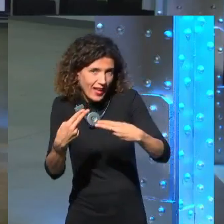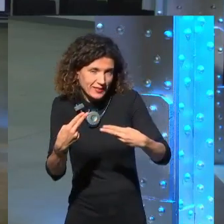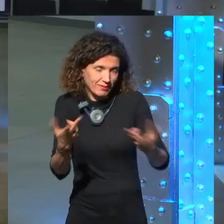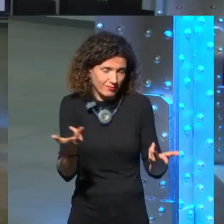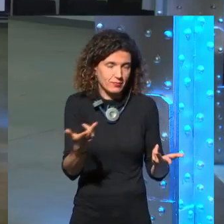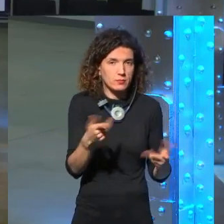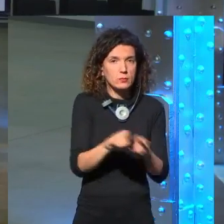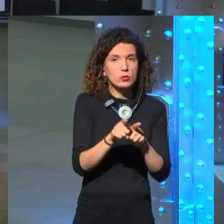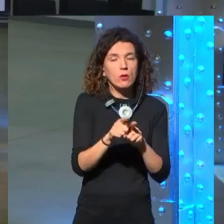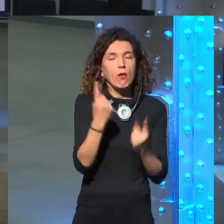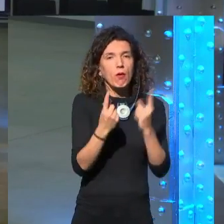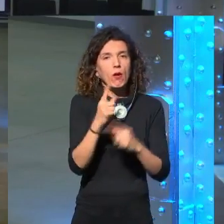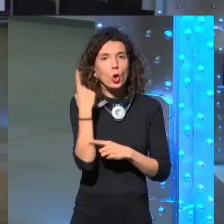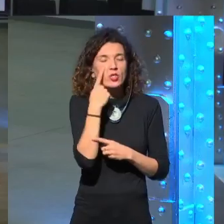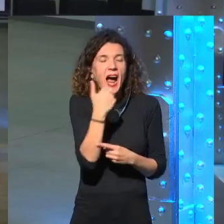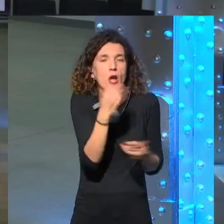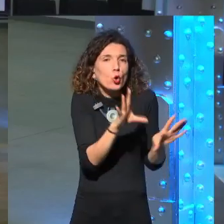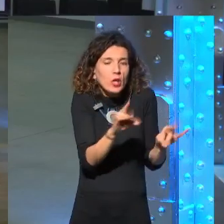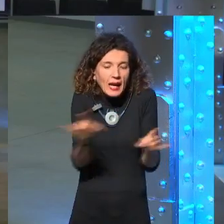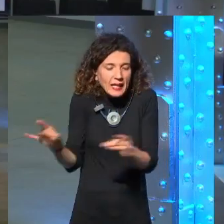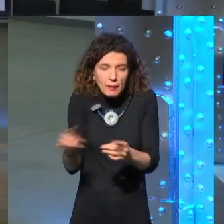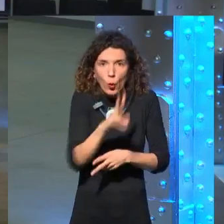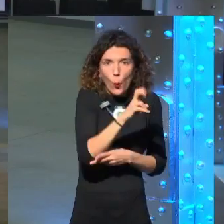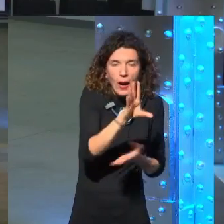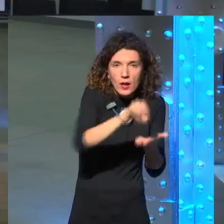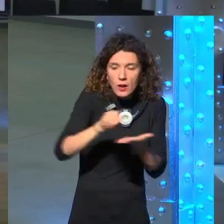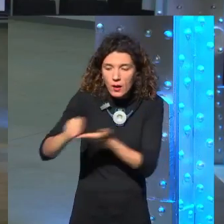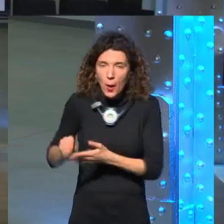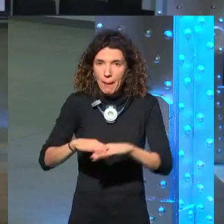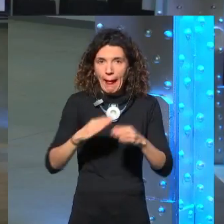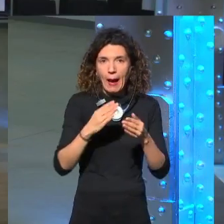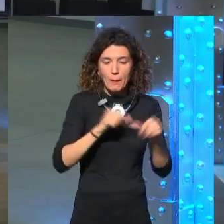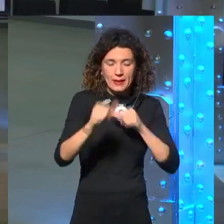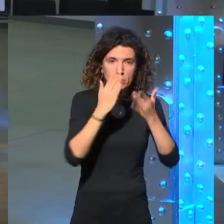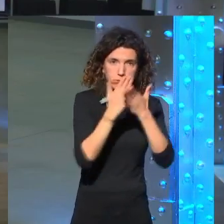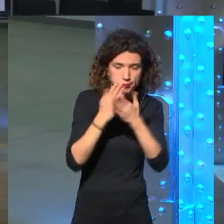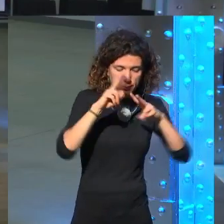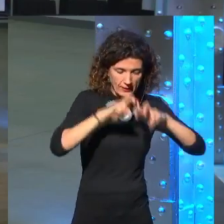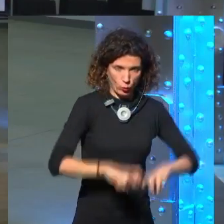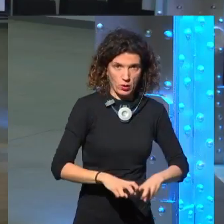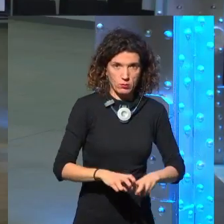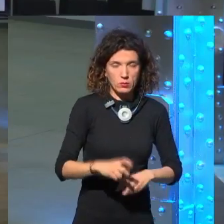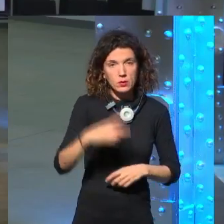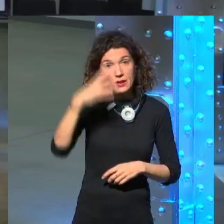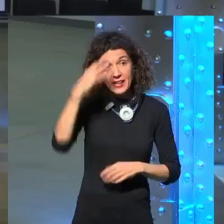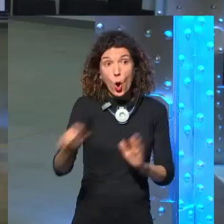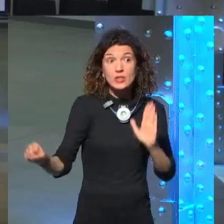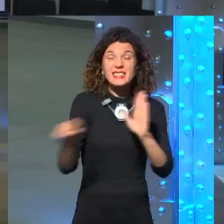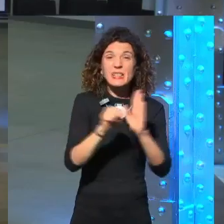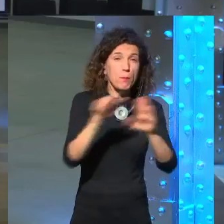tangible that could help me to try and explore this question. And I think somehow the ultimate symbol of